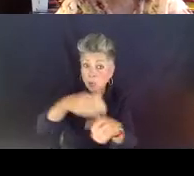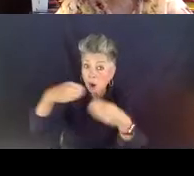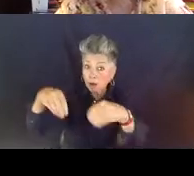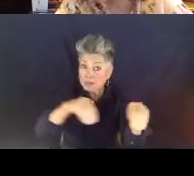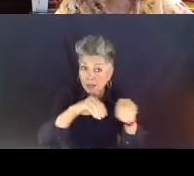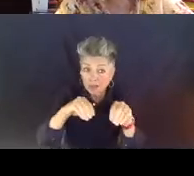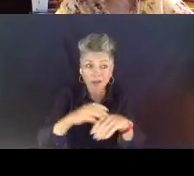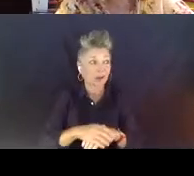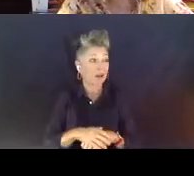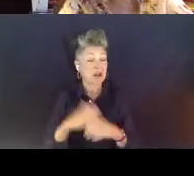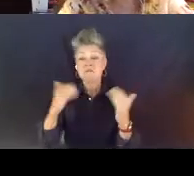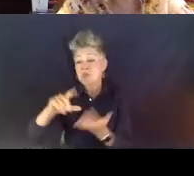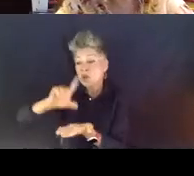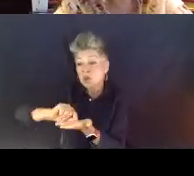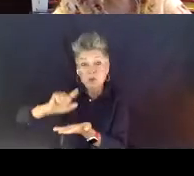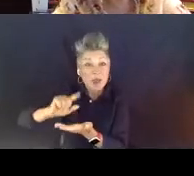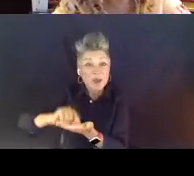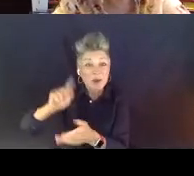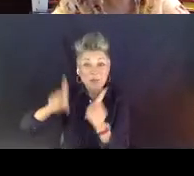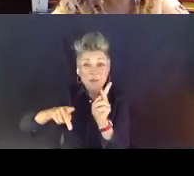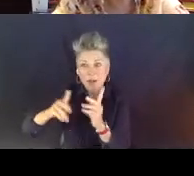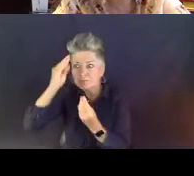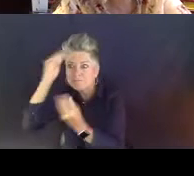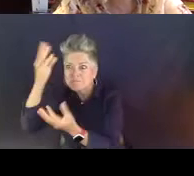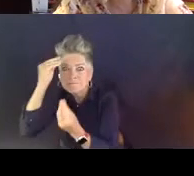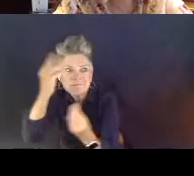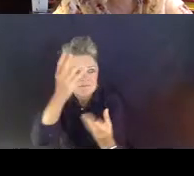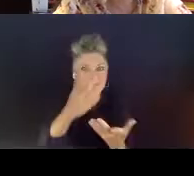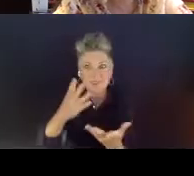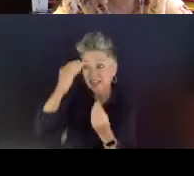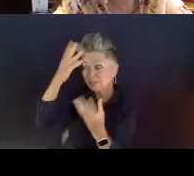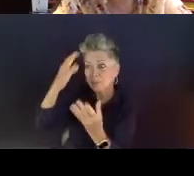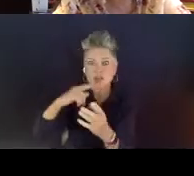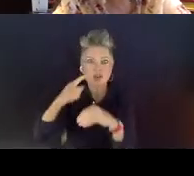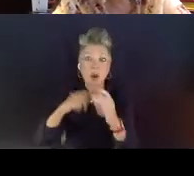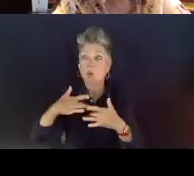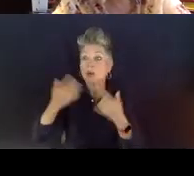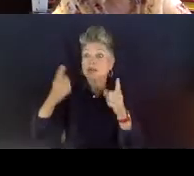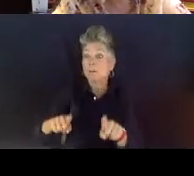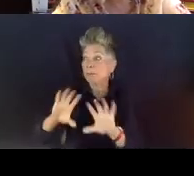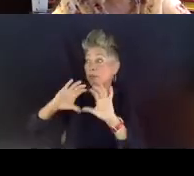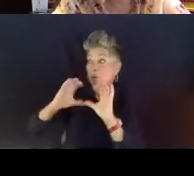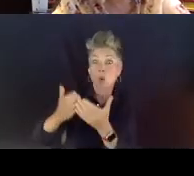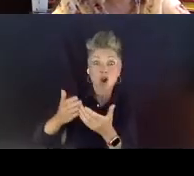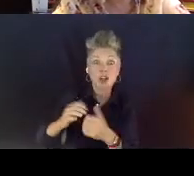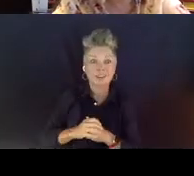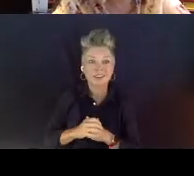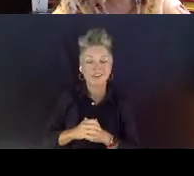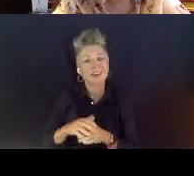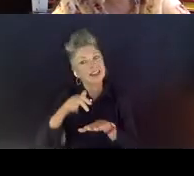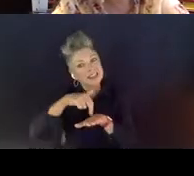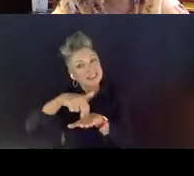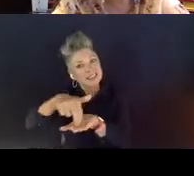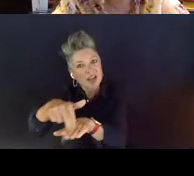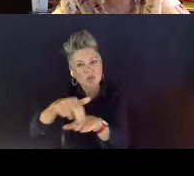Newsboys would convey information to the passers-by about the news of the day. Sidewalks were also around